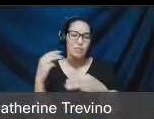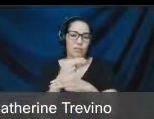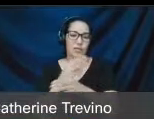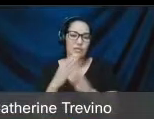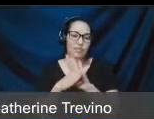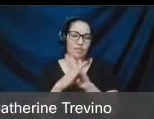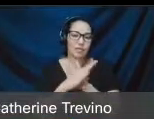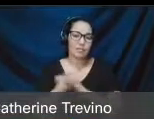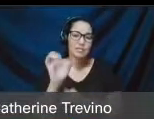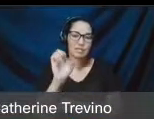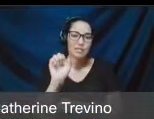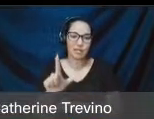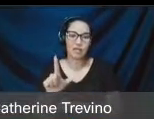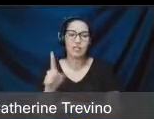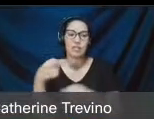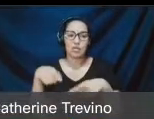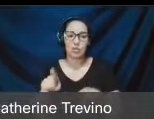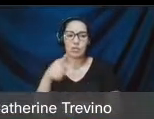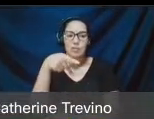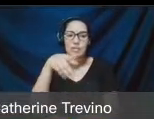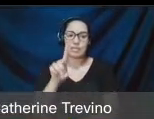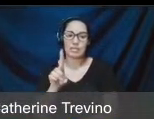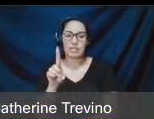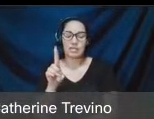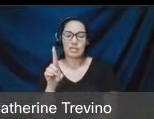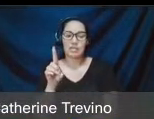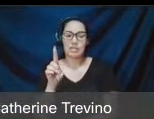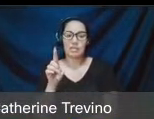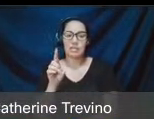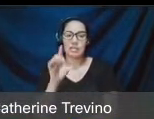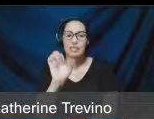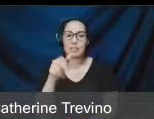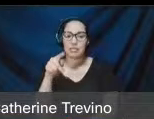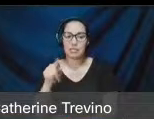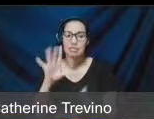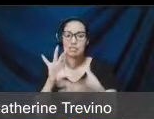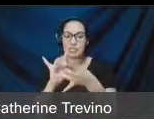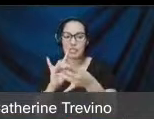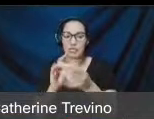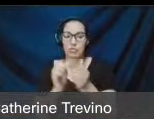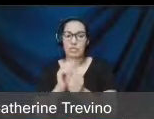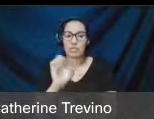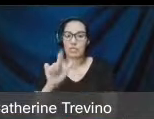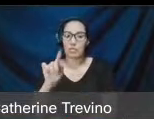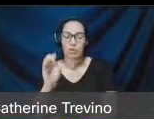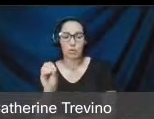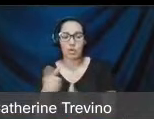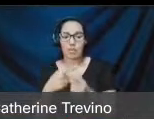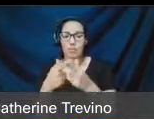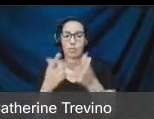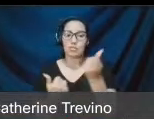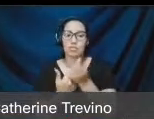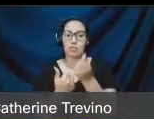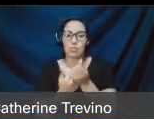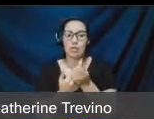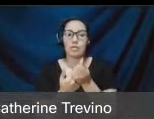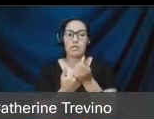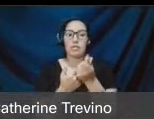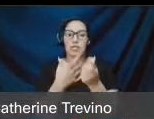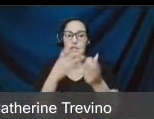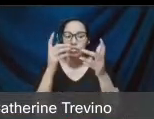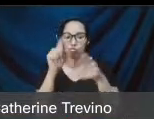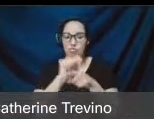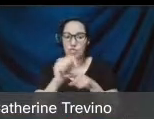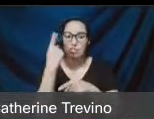the summer and ongoing PD through CJUSD Connect in Aluto. And we'll be providing support and training for our dual